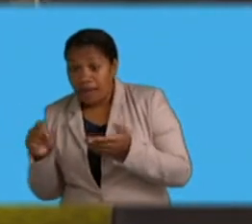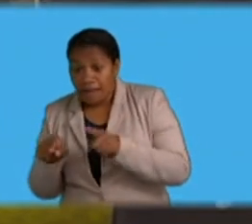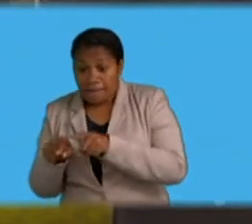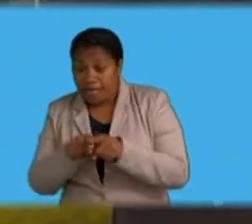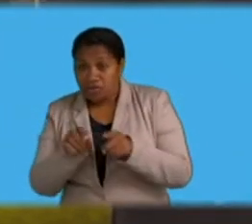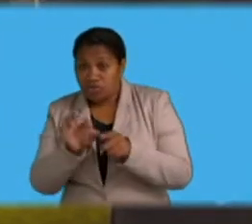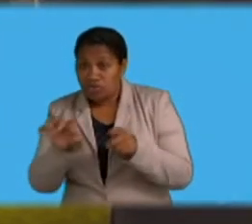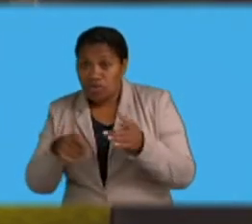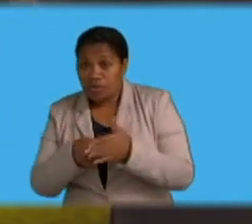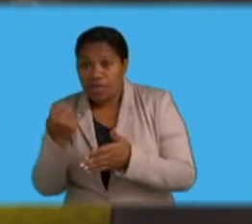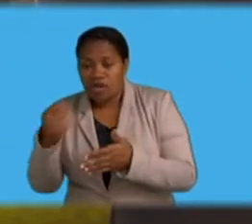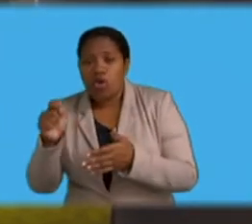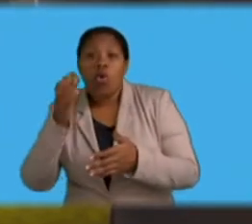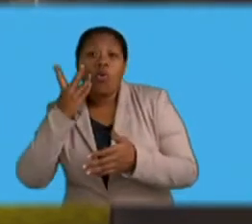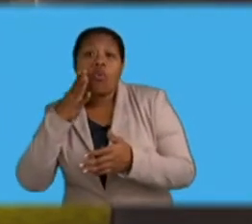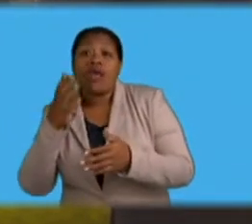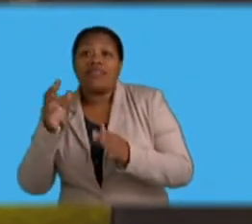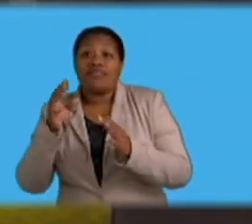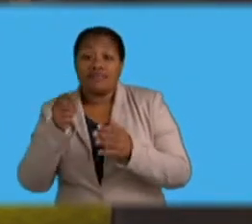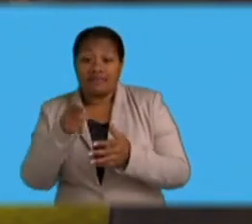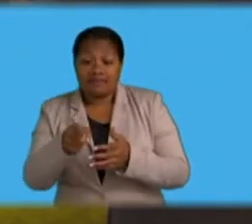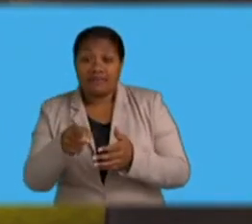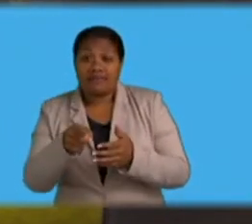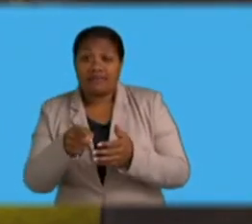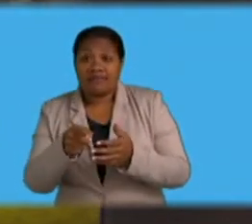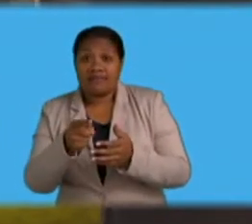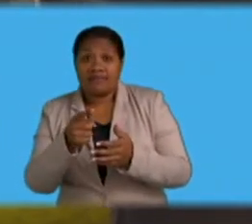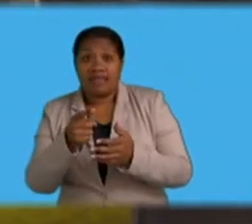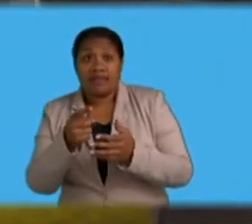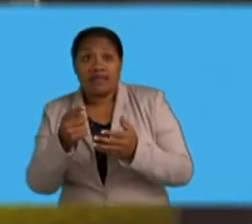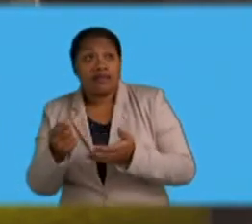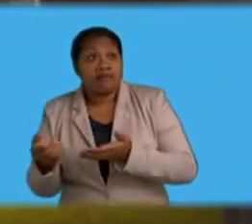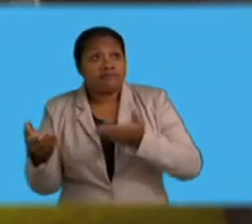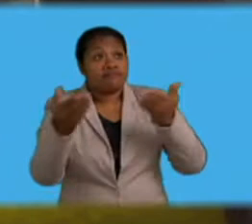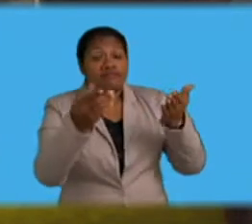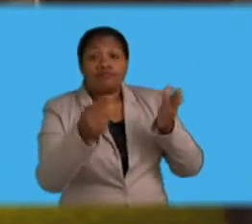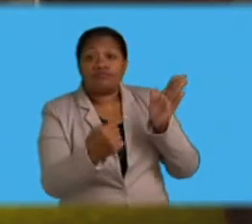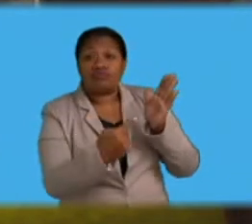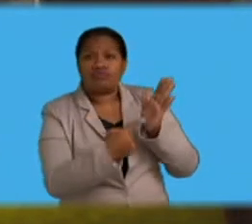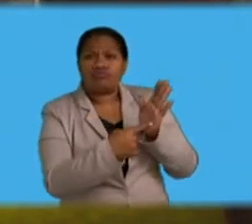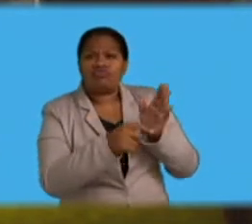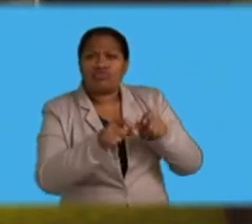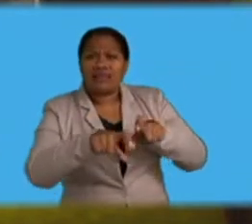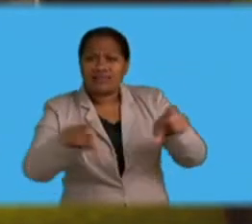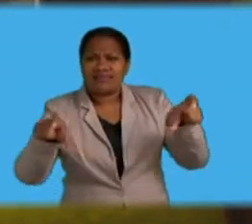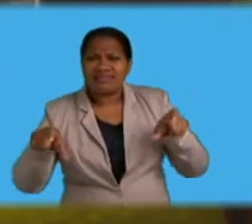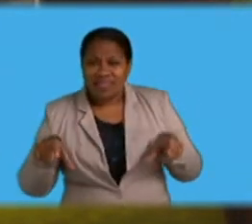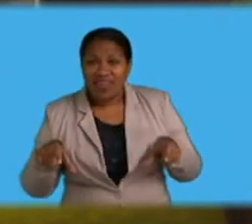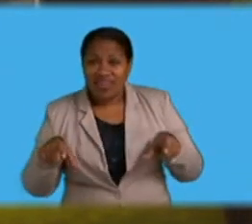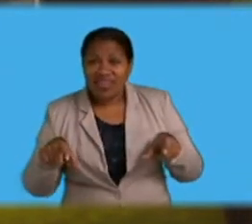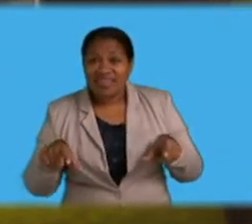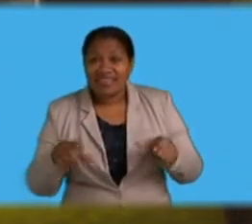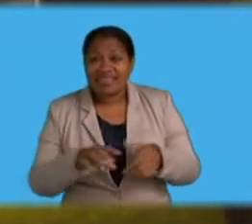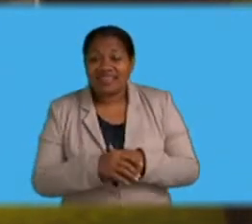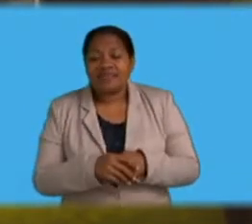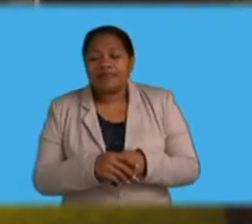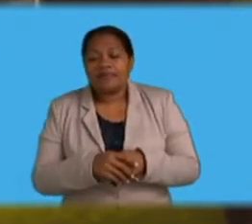an independent body made of the judiciary. If, for example, the matter is referred to the